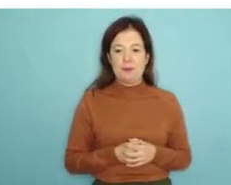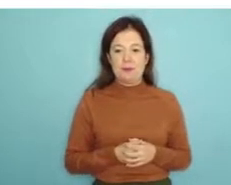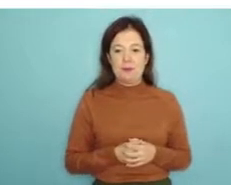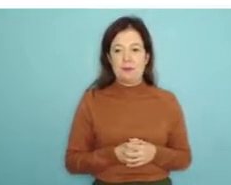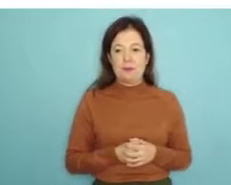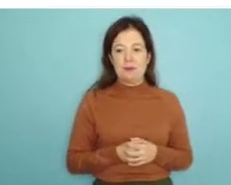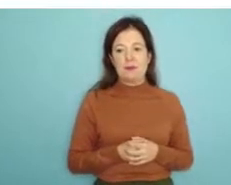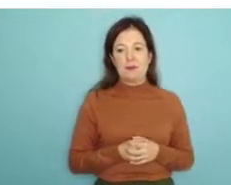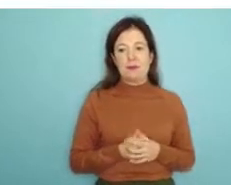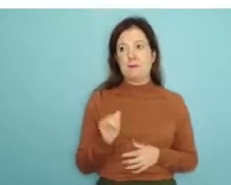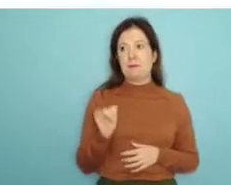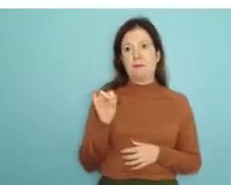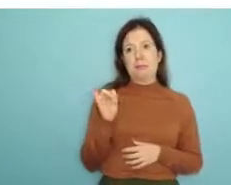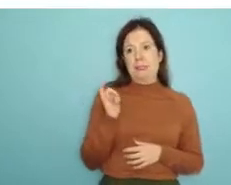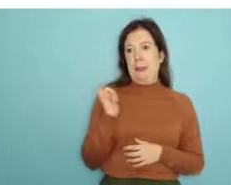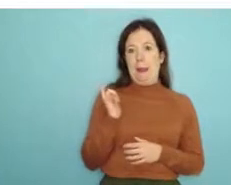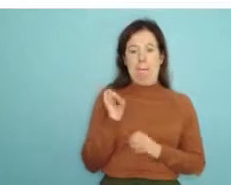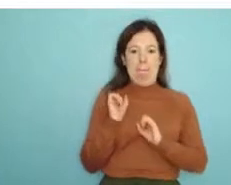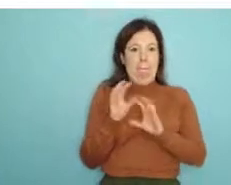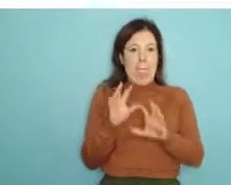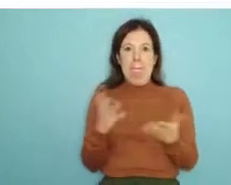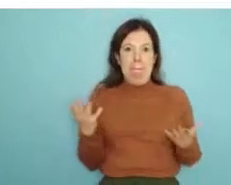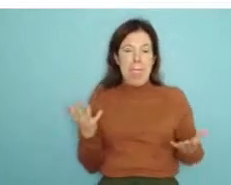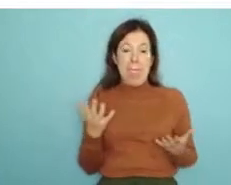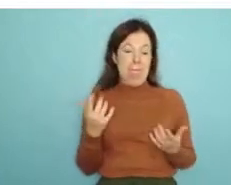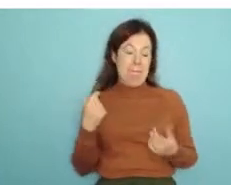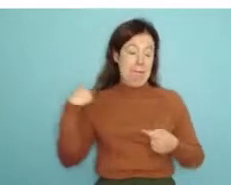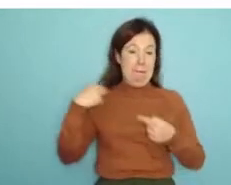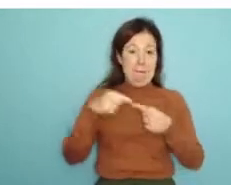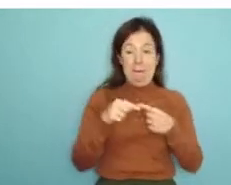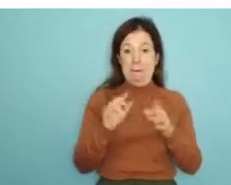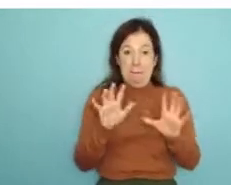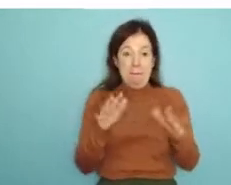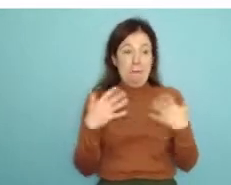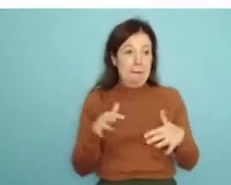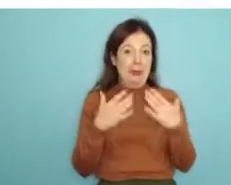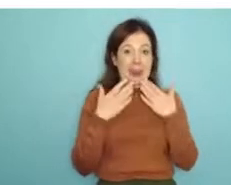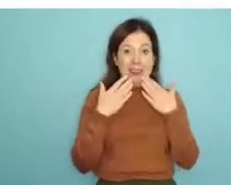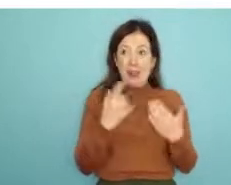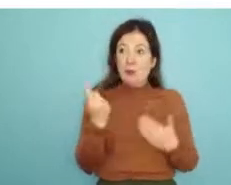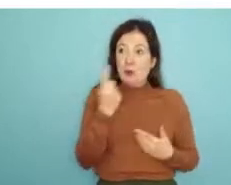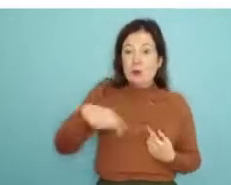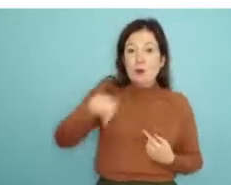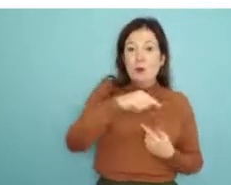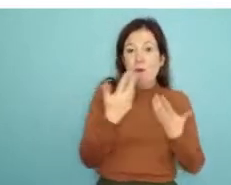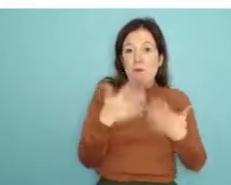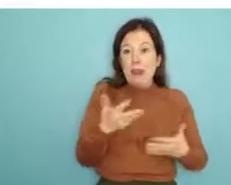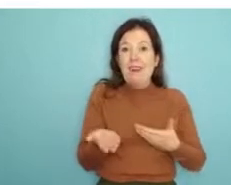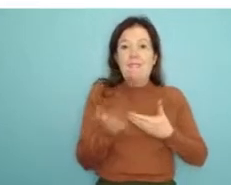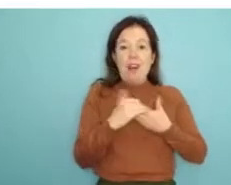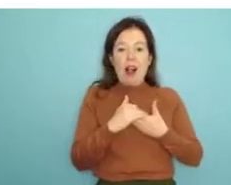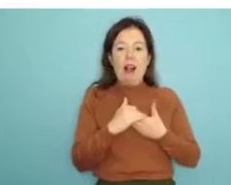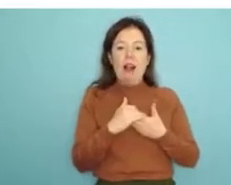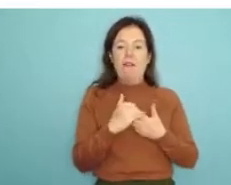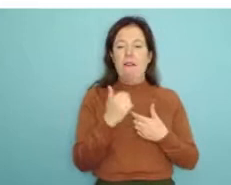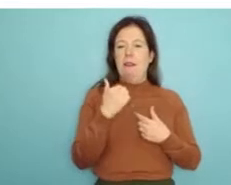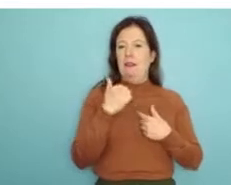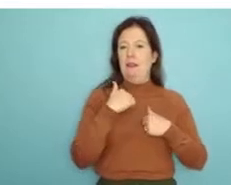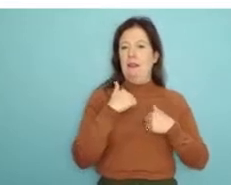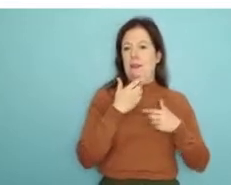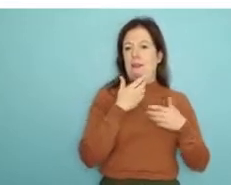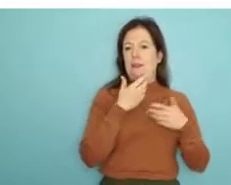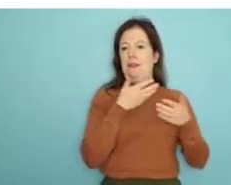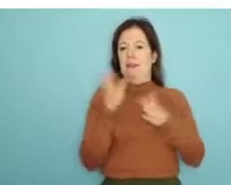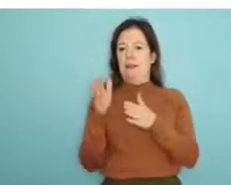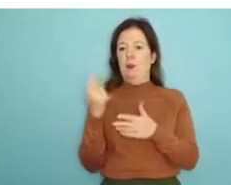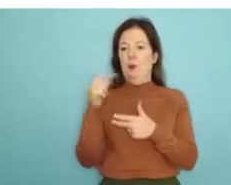Likewise, it's been a fantastic week. Just to say, to echo that thanks to everyone involved, but I just want to cast the spotlight on some of the backroom